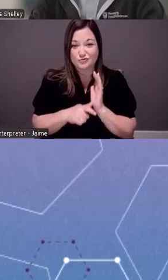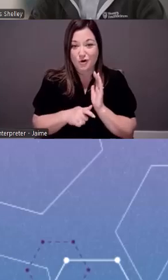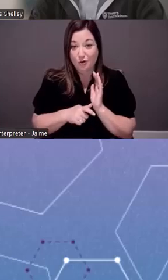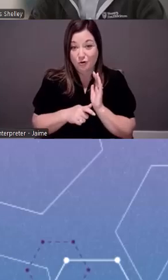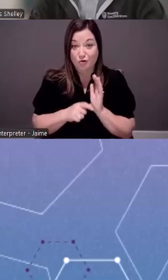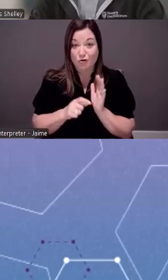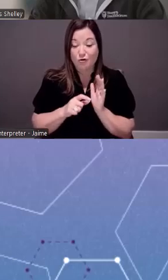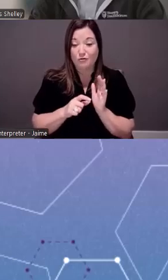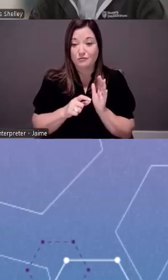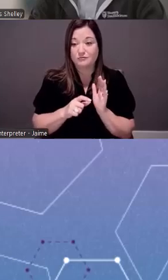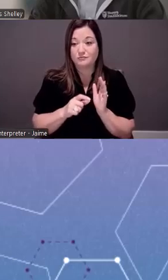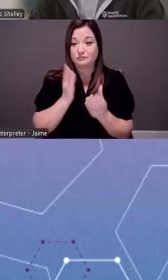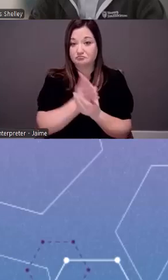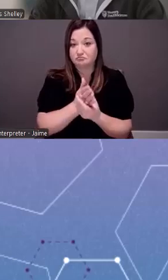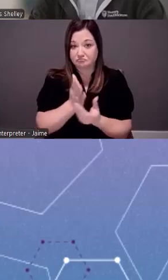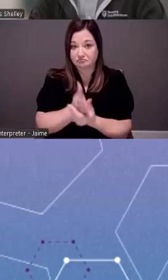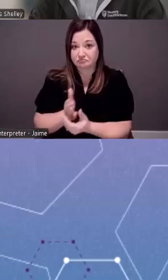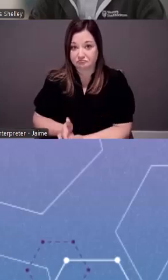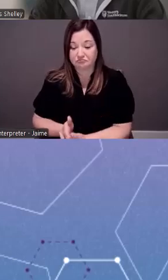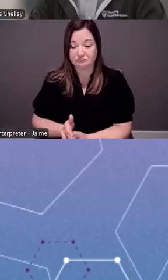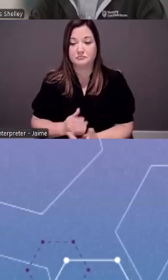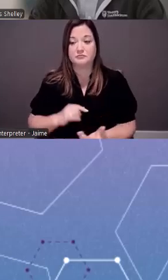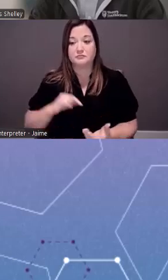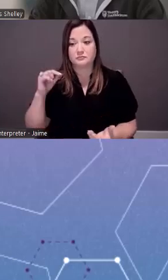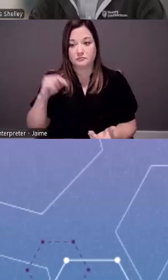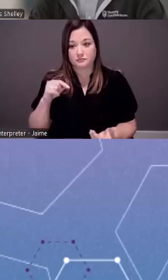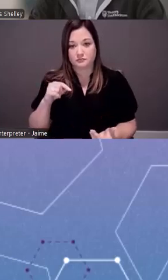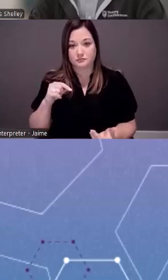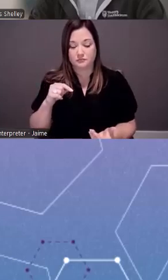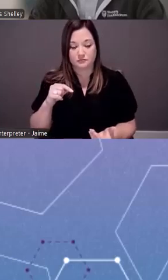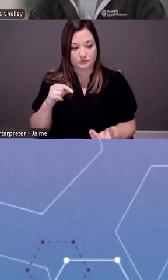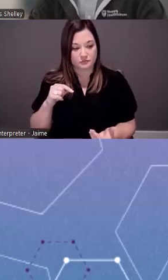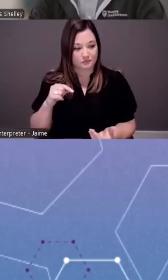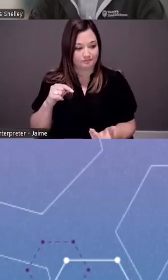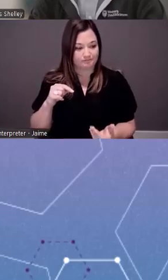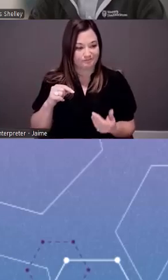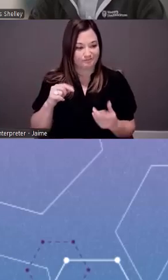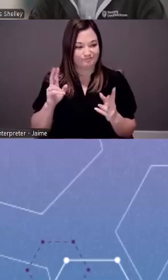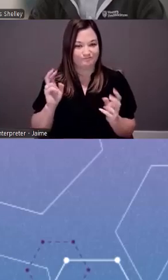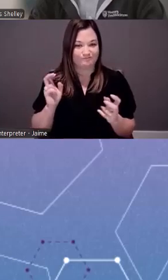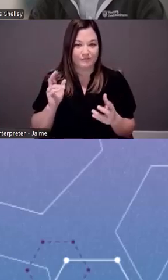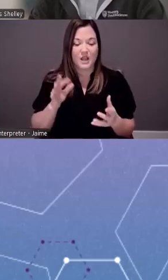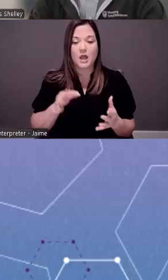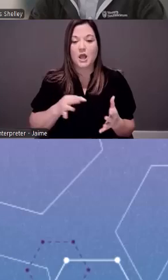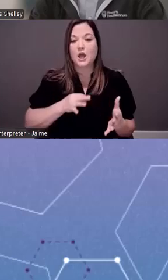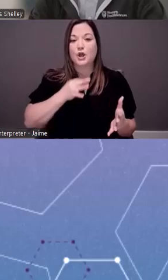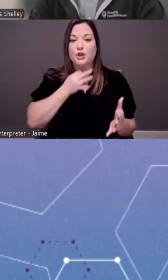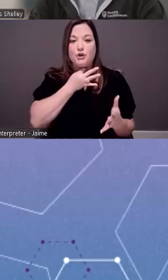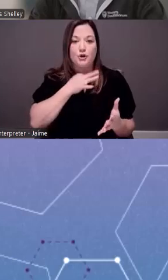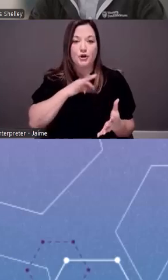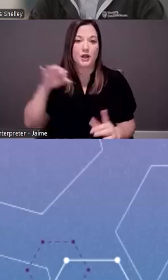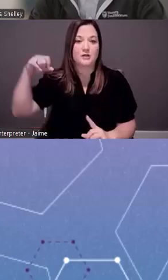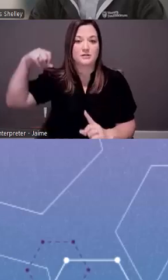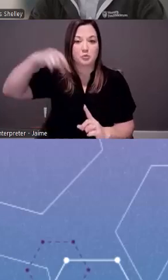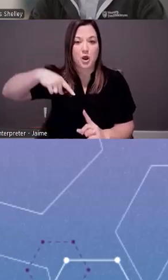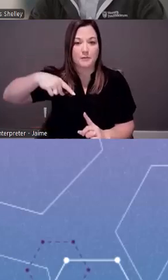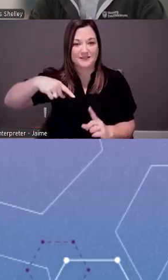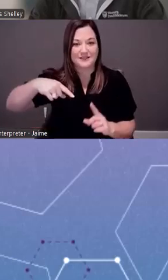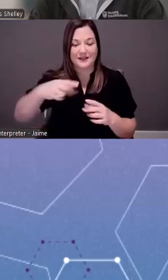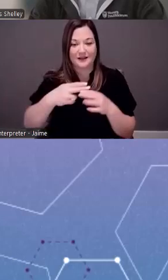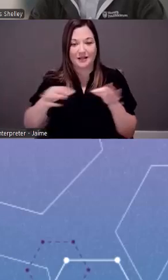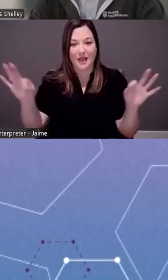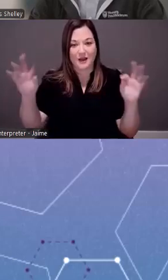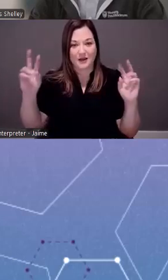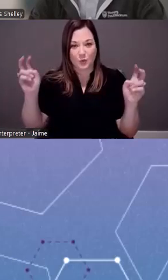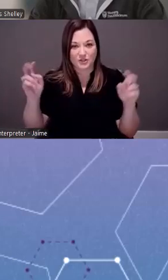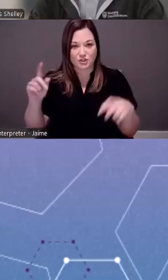in this issue is given this kind of curiosity prompting headline question, such